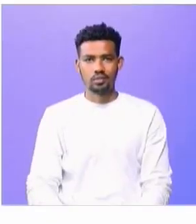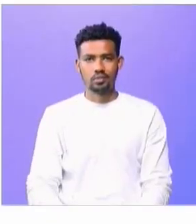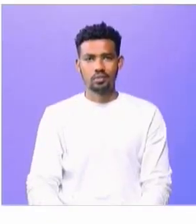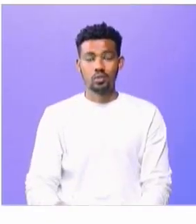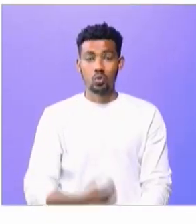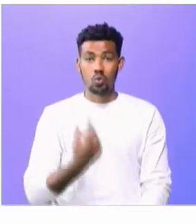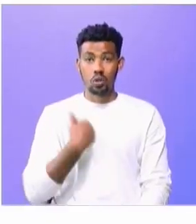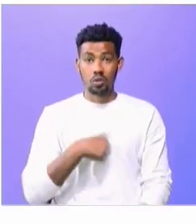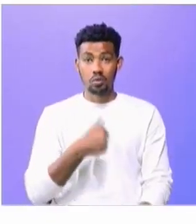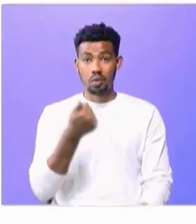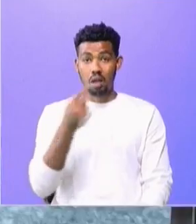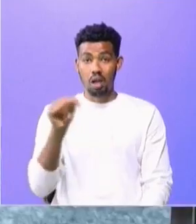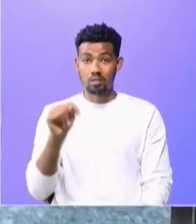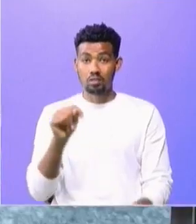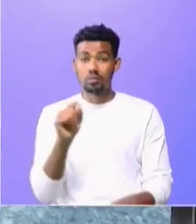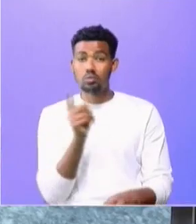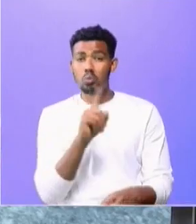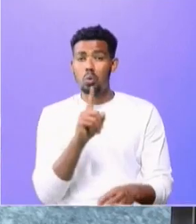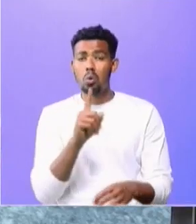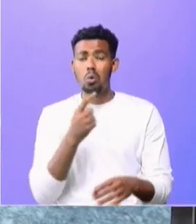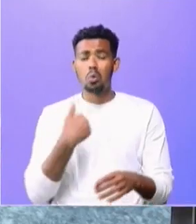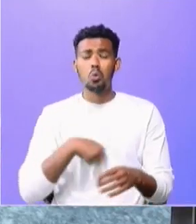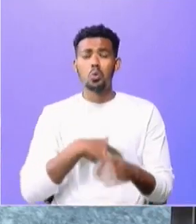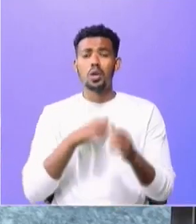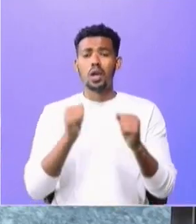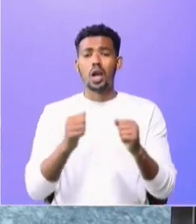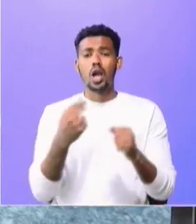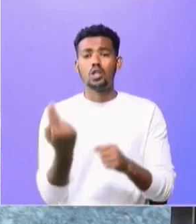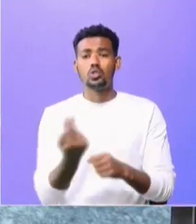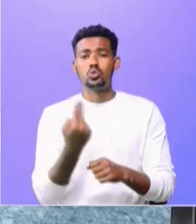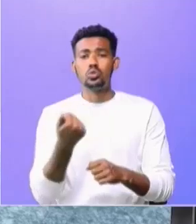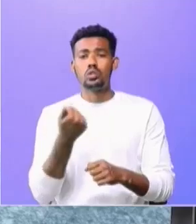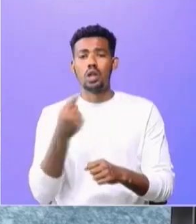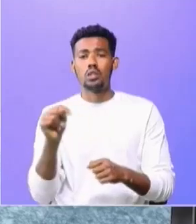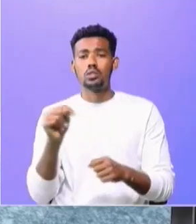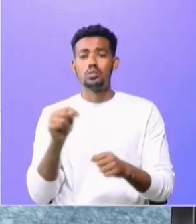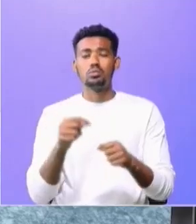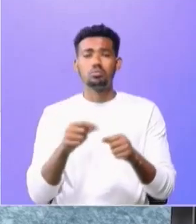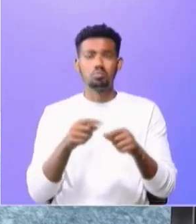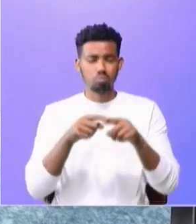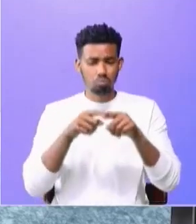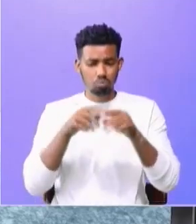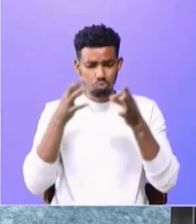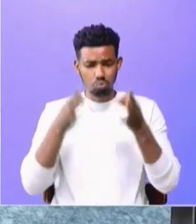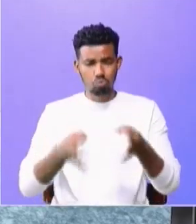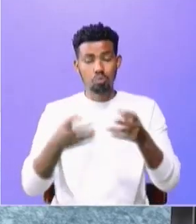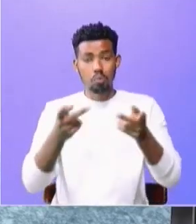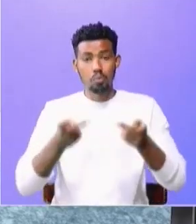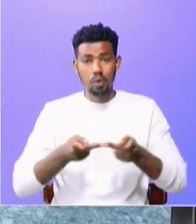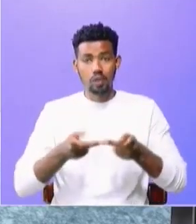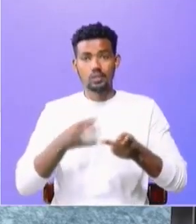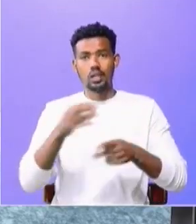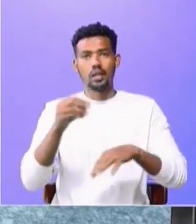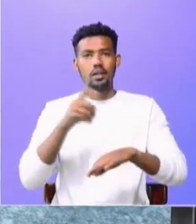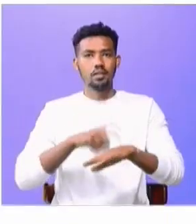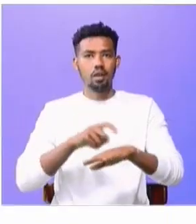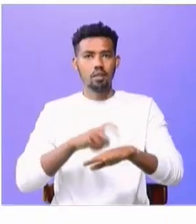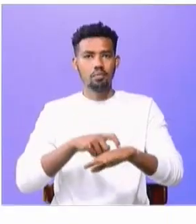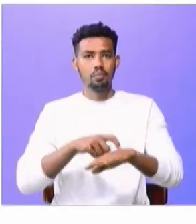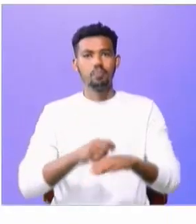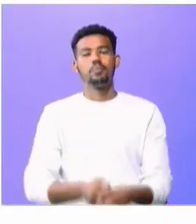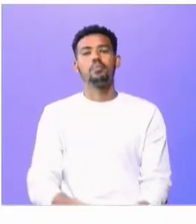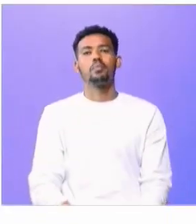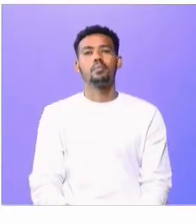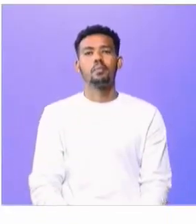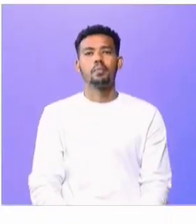When we come to at, we can use at a very specific place and time.